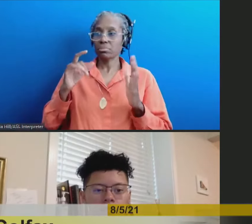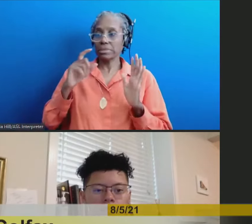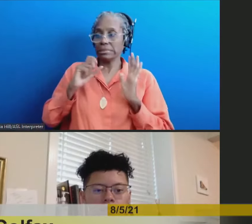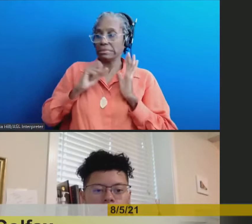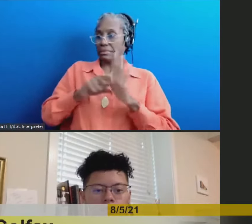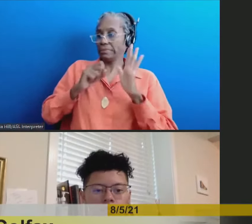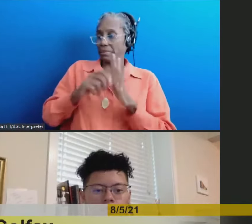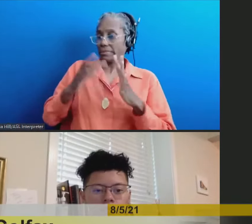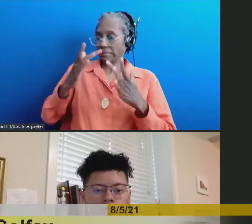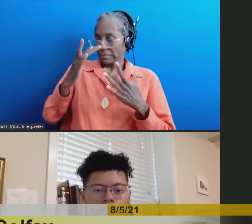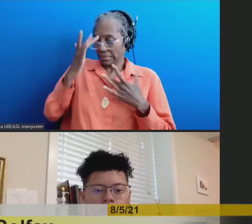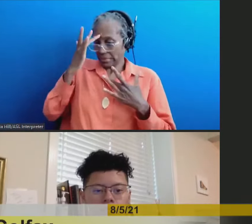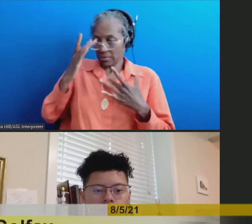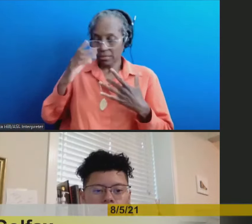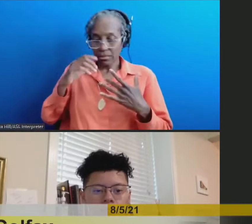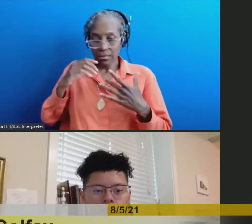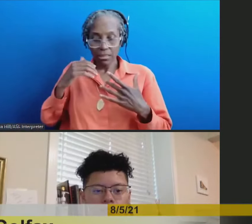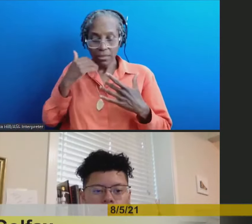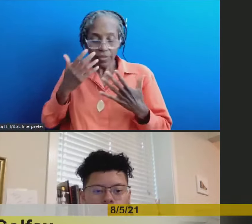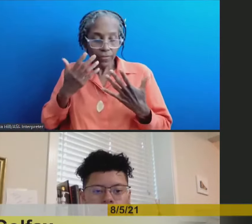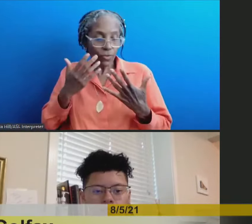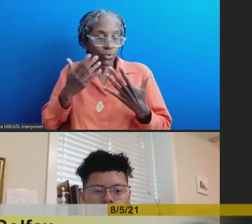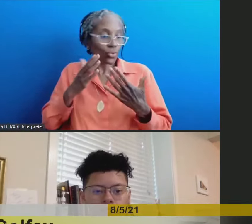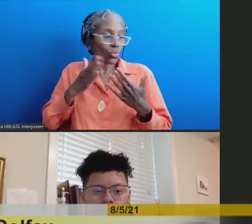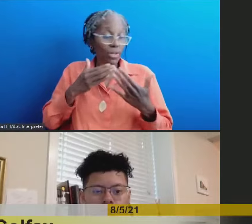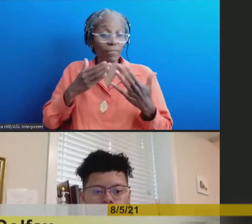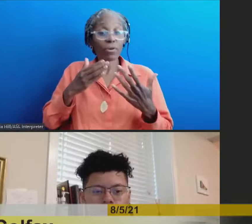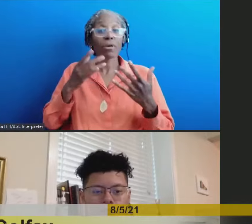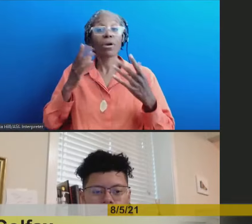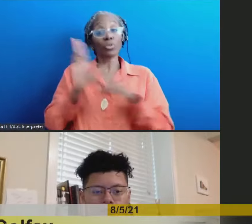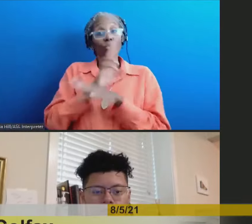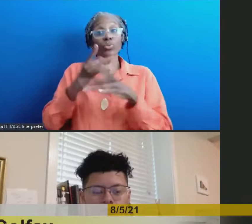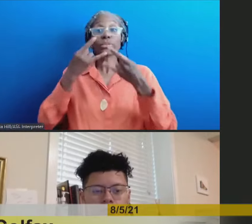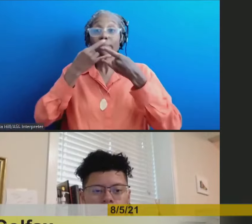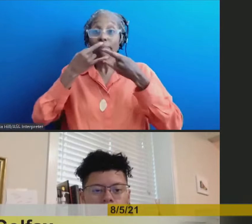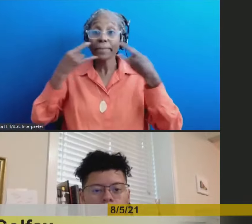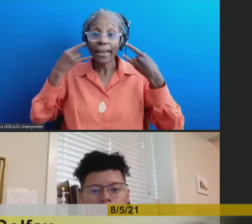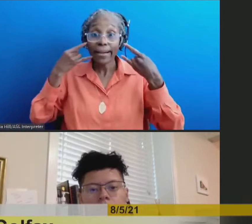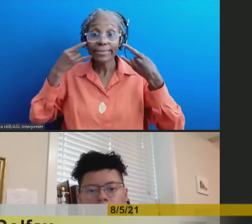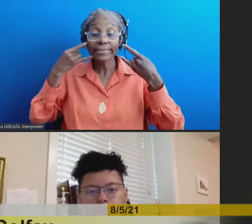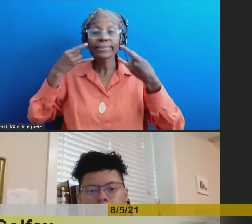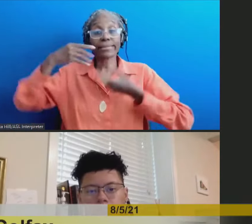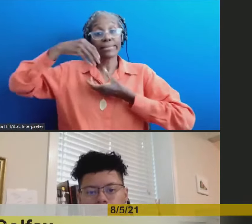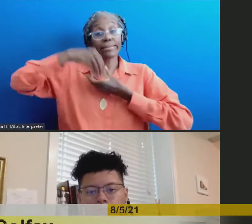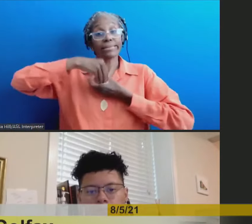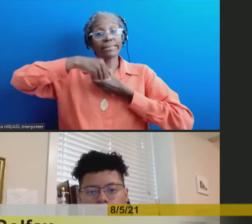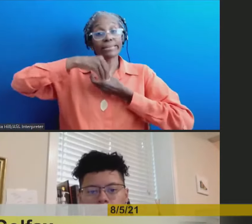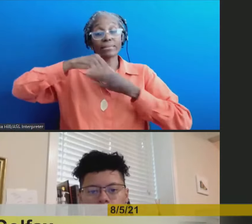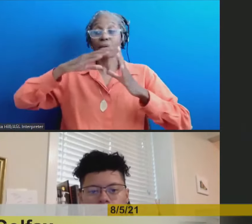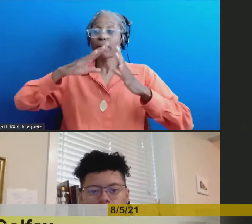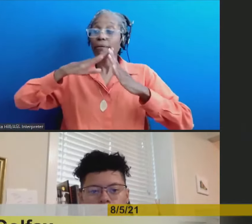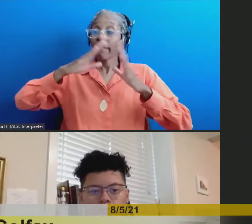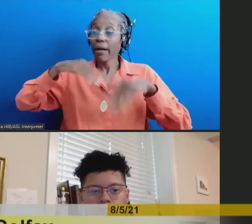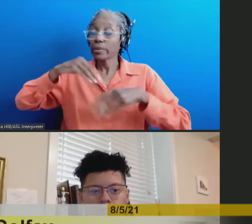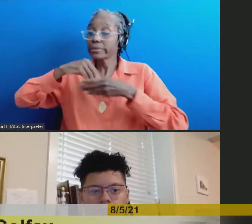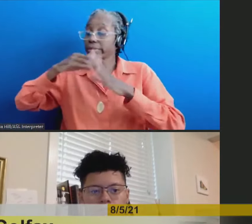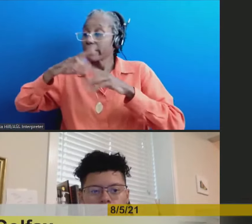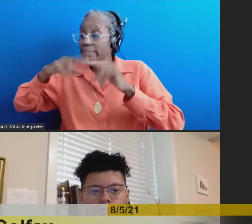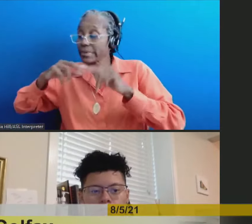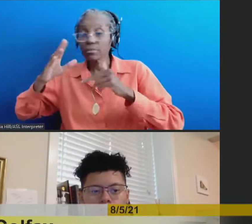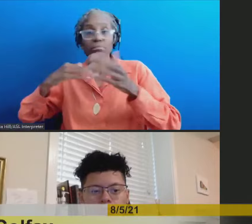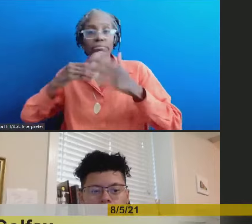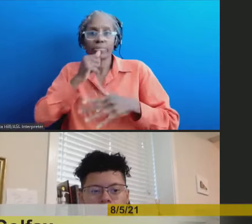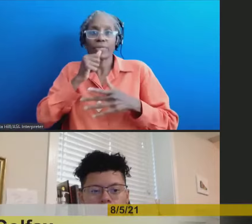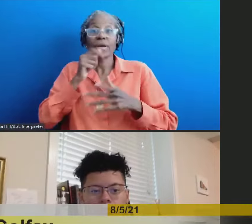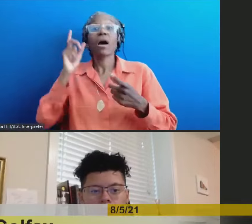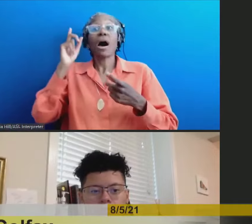to wear a mask indoors, even in private settings, if possible, until you get the